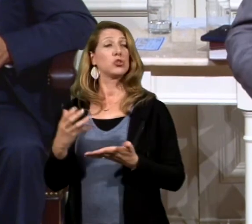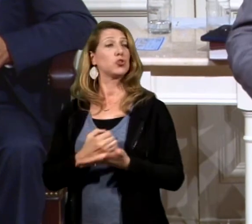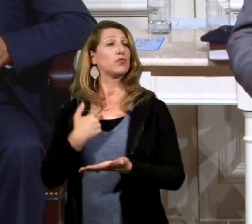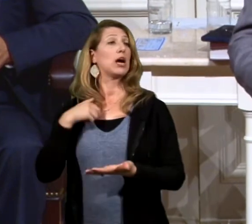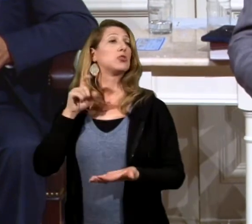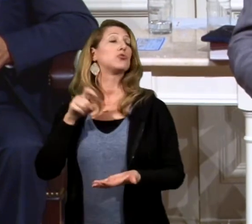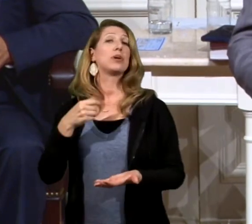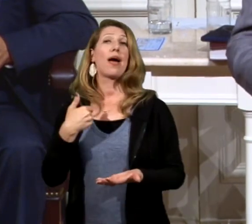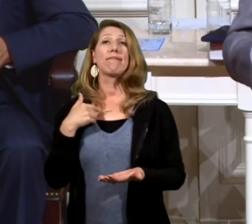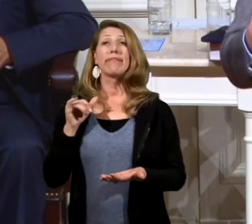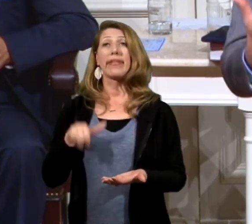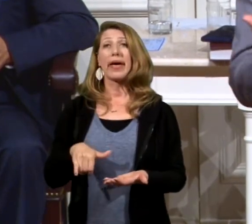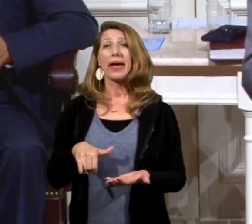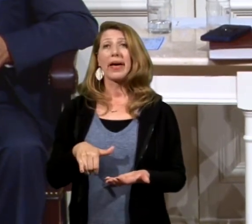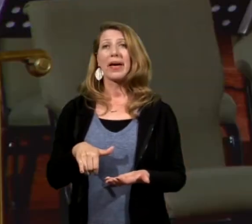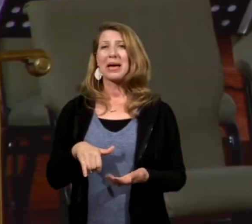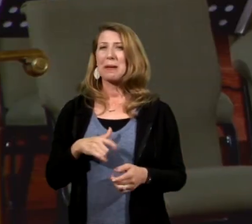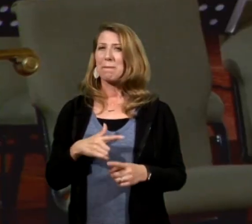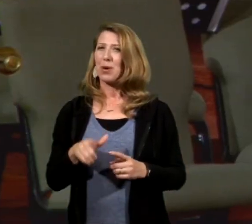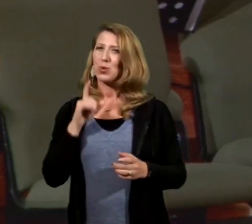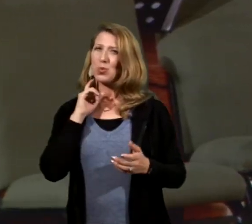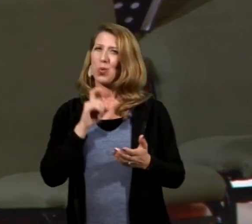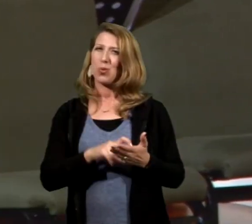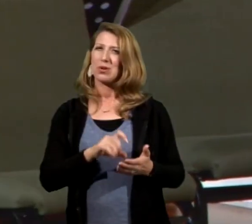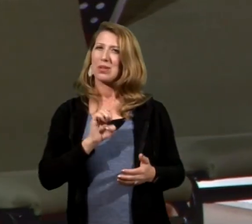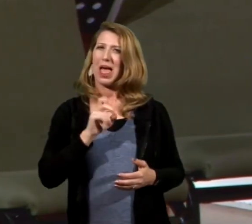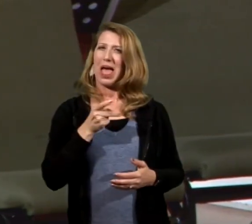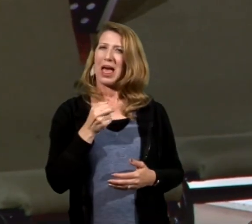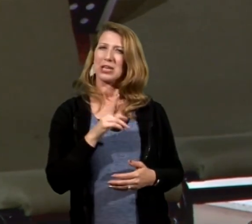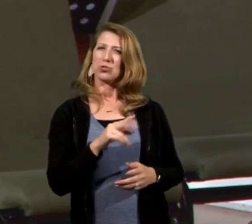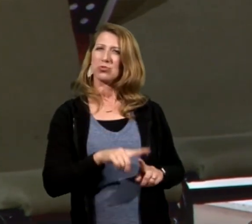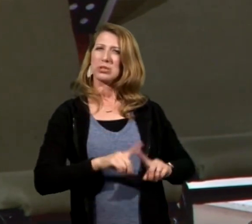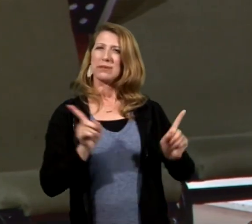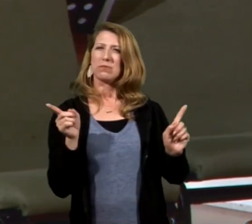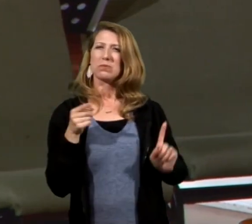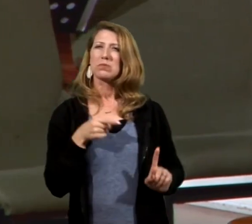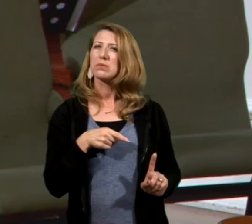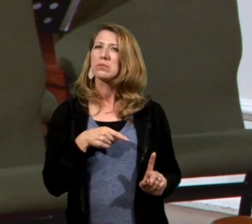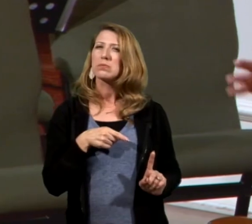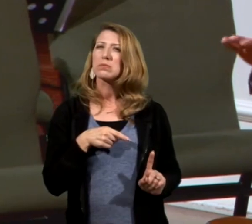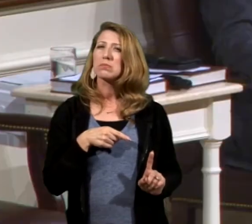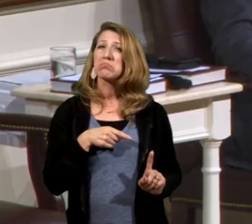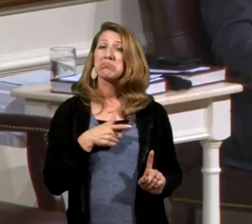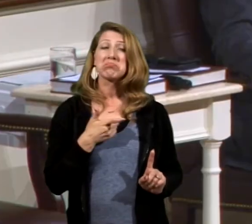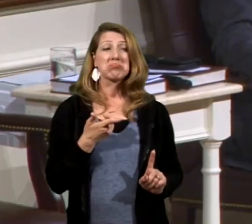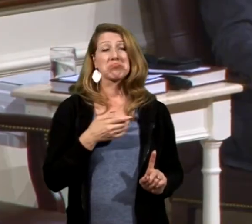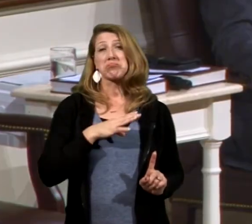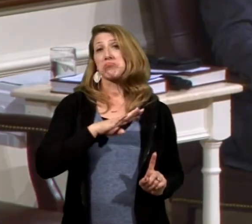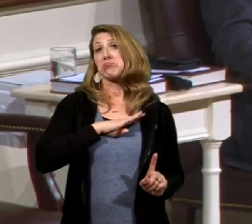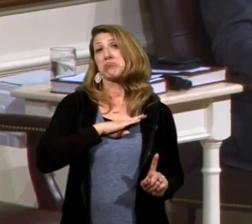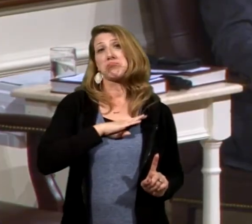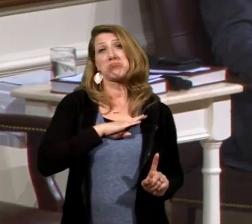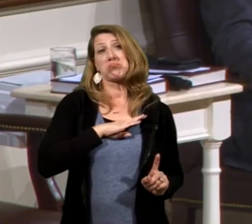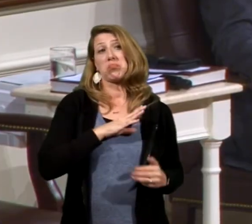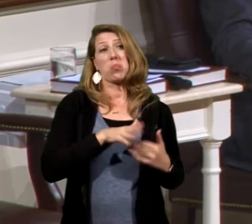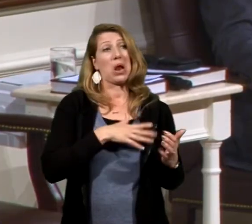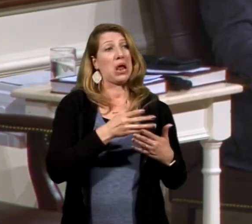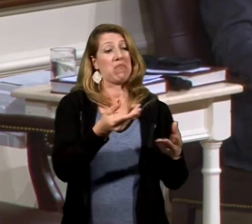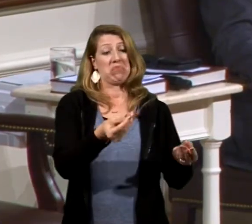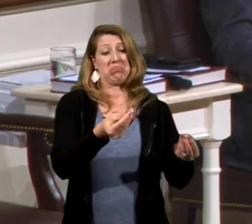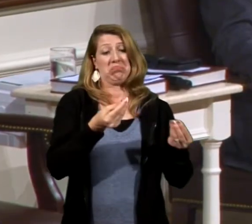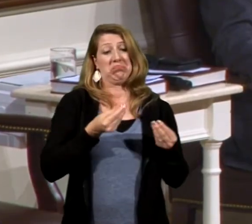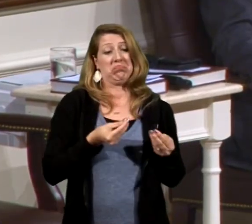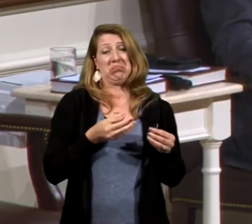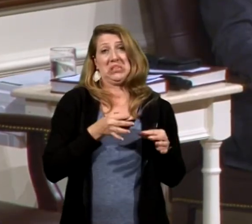ought to have. But it looks like to me that Esther, the Bible says she just was satisfied with whatever the